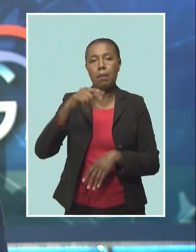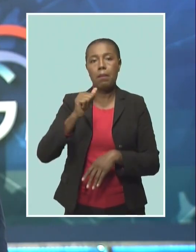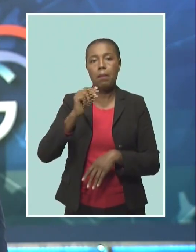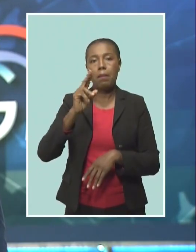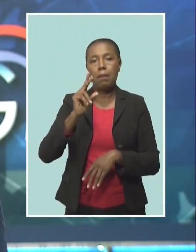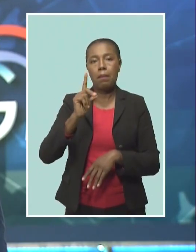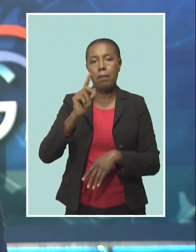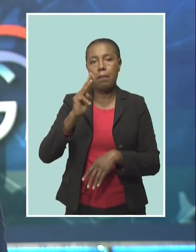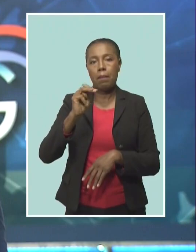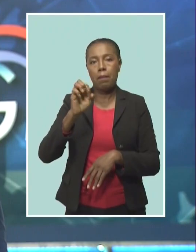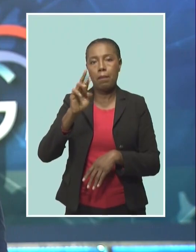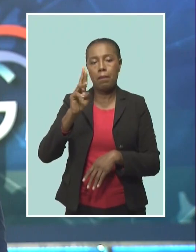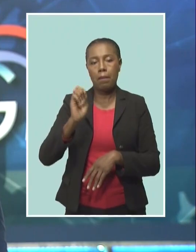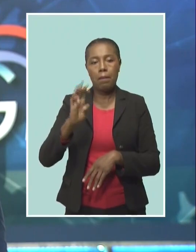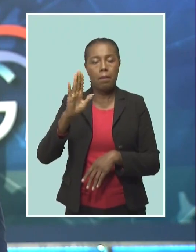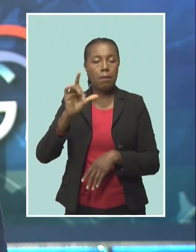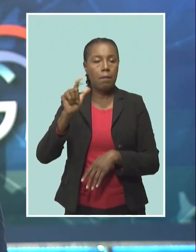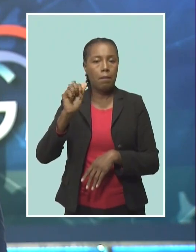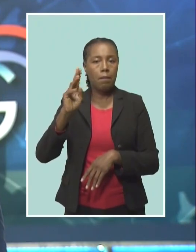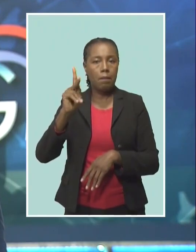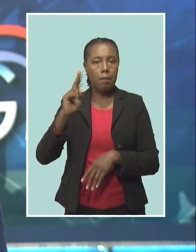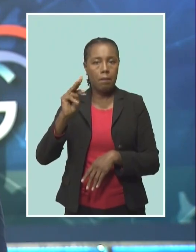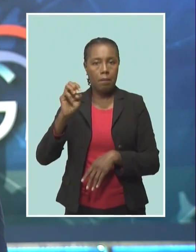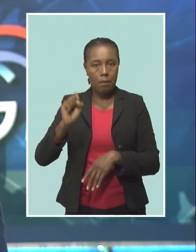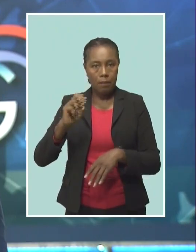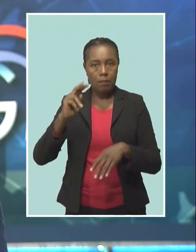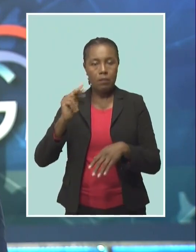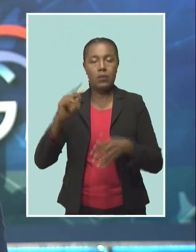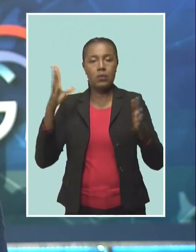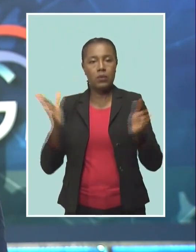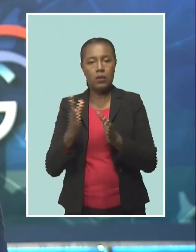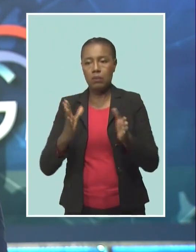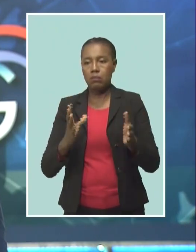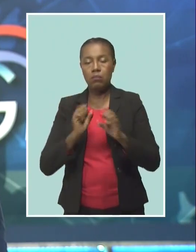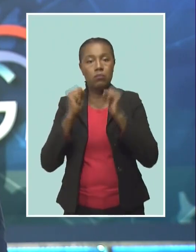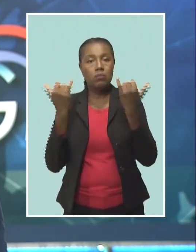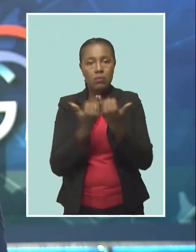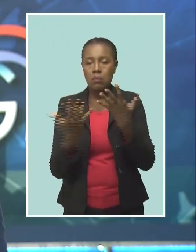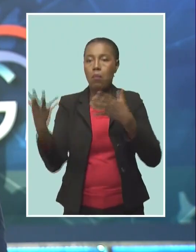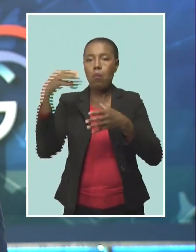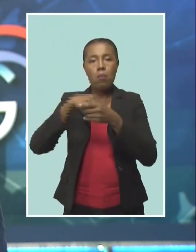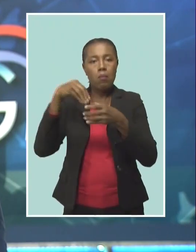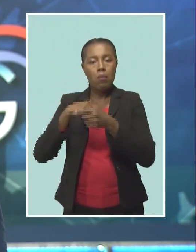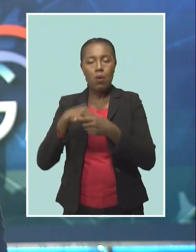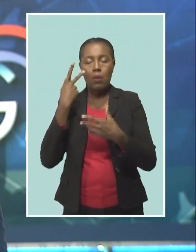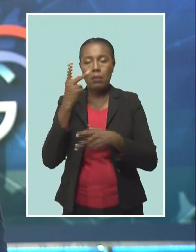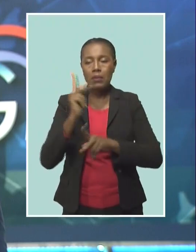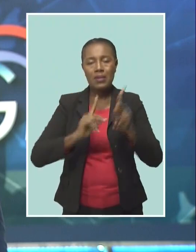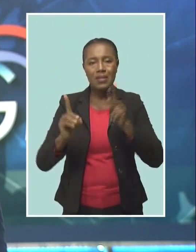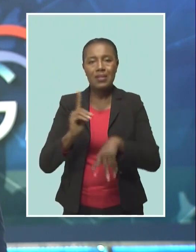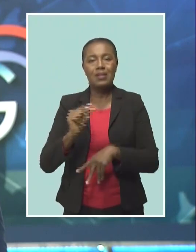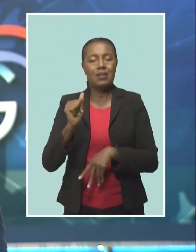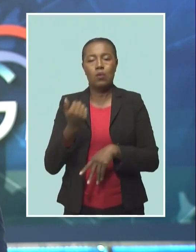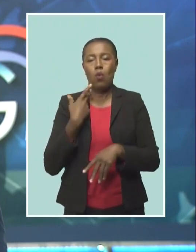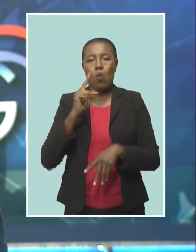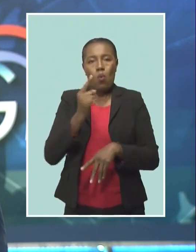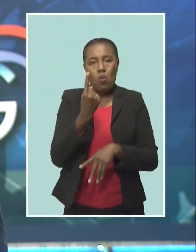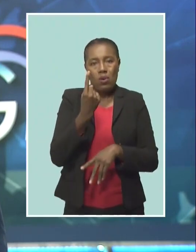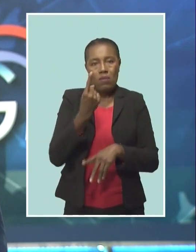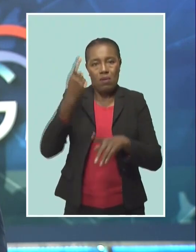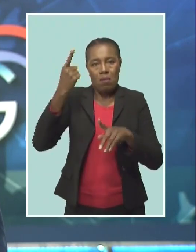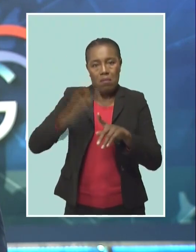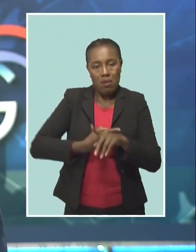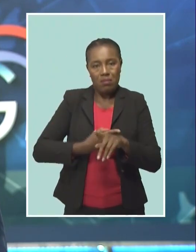on society to become more inclusive of all. She wants those with disabilities to be seen beyond the month of